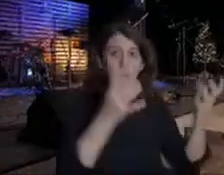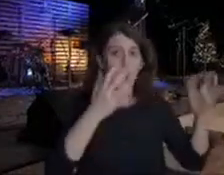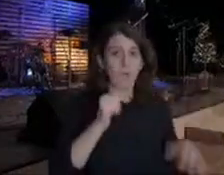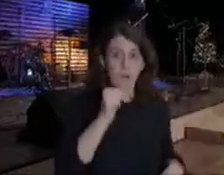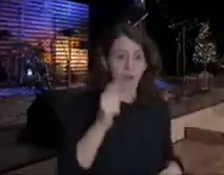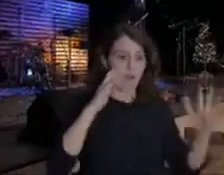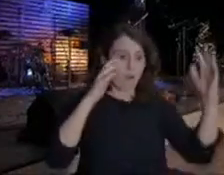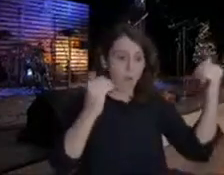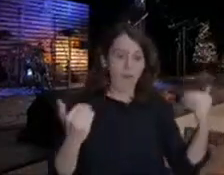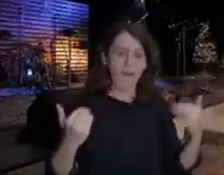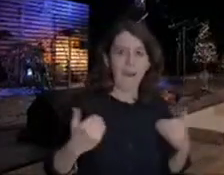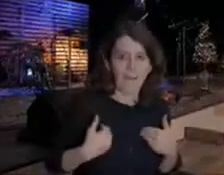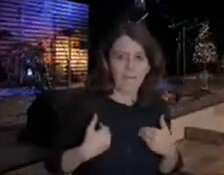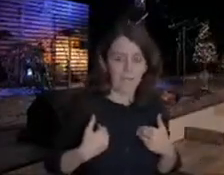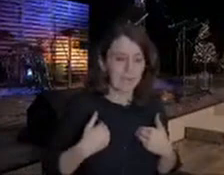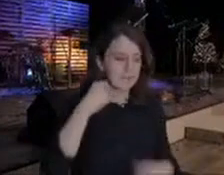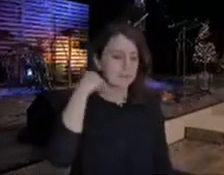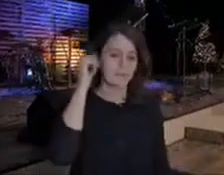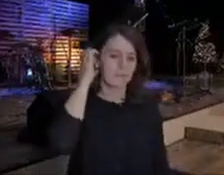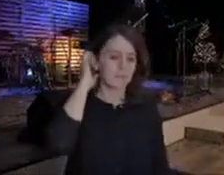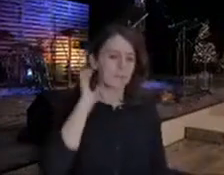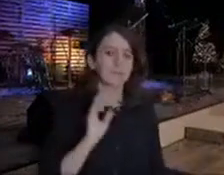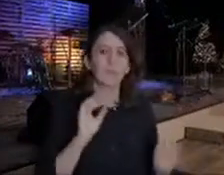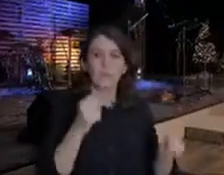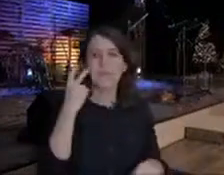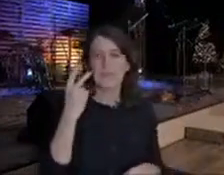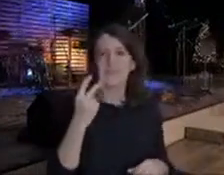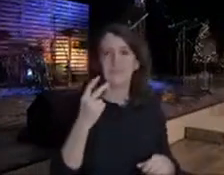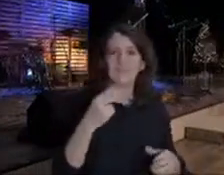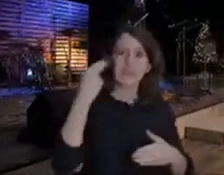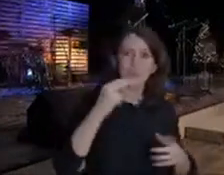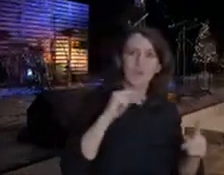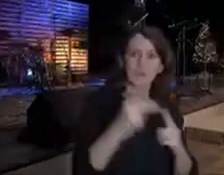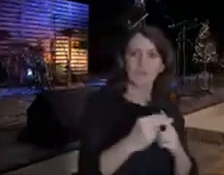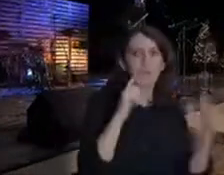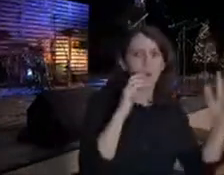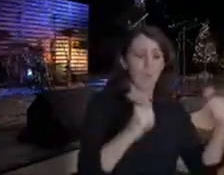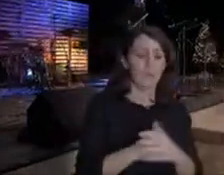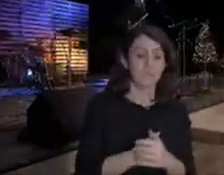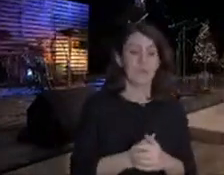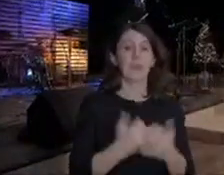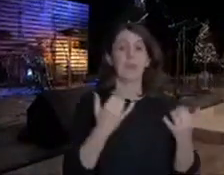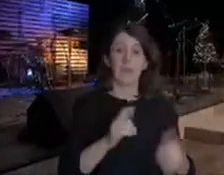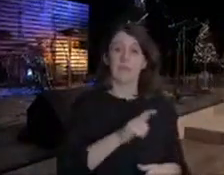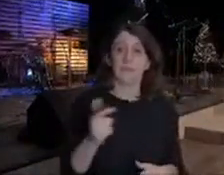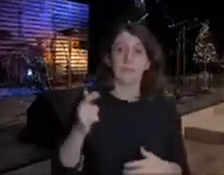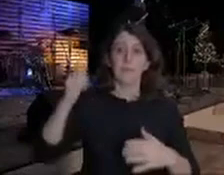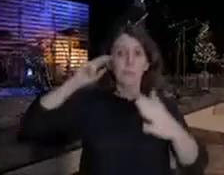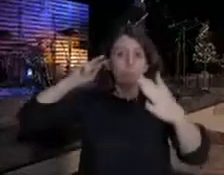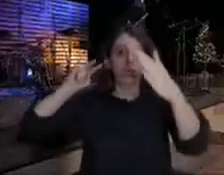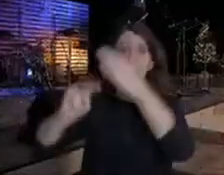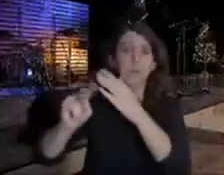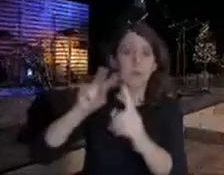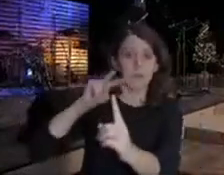you can see from a historical lens, there's hope in this passage in Isaiah chapter 11. What about the prophetical lens? What is this looking forward to? I think